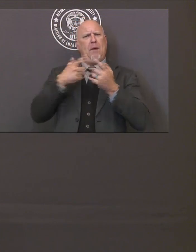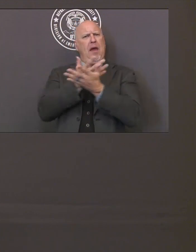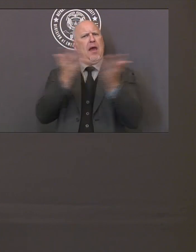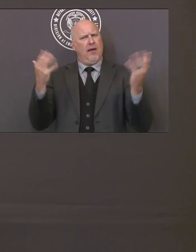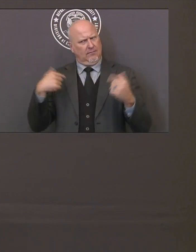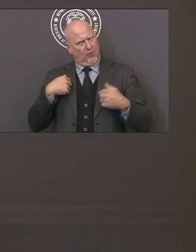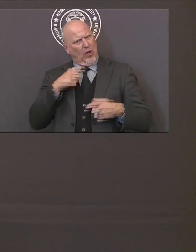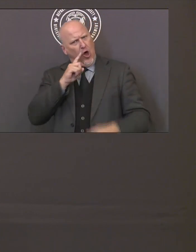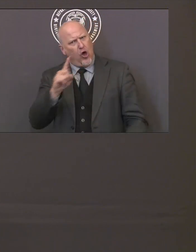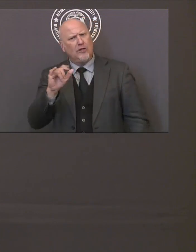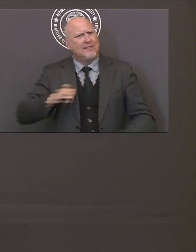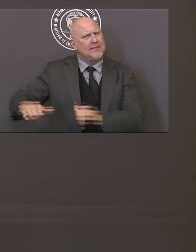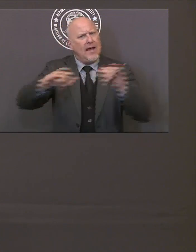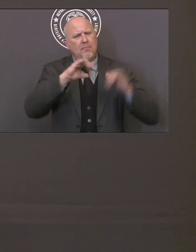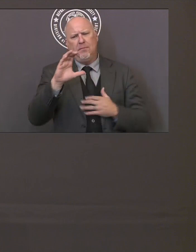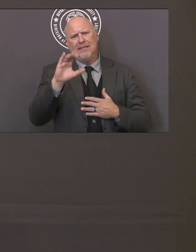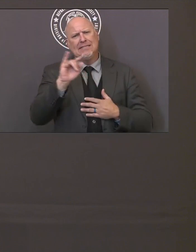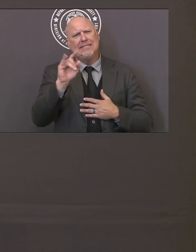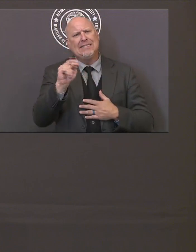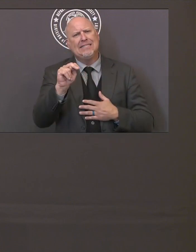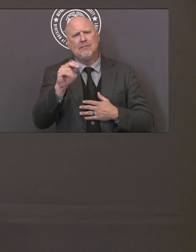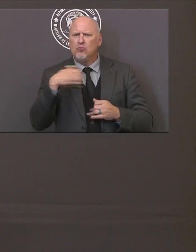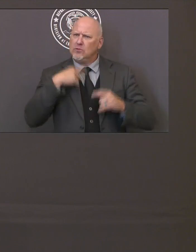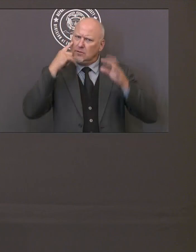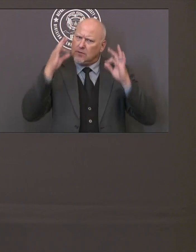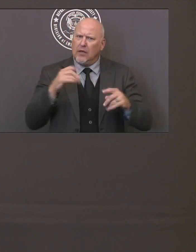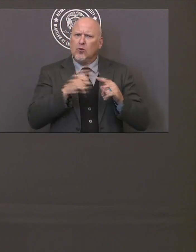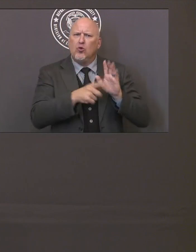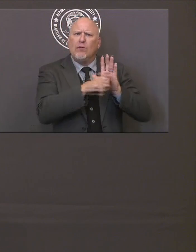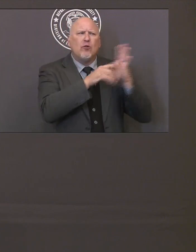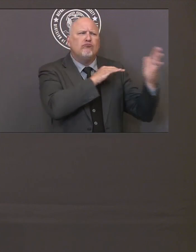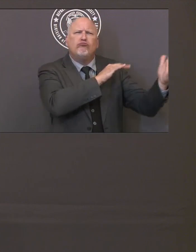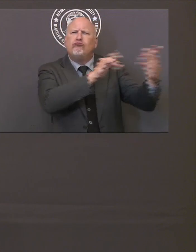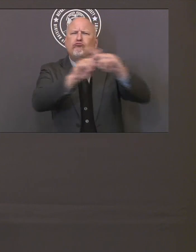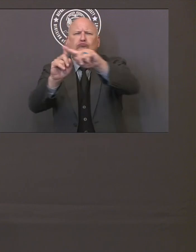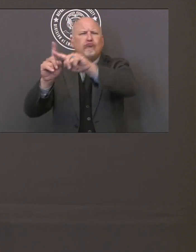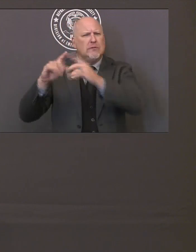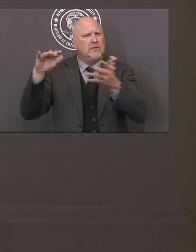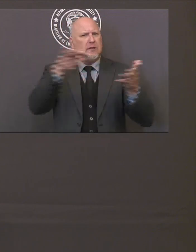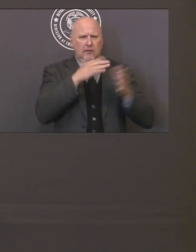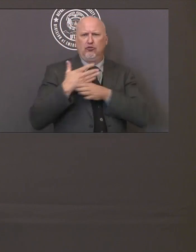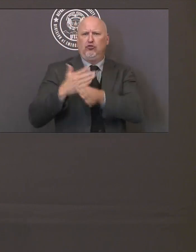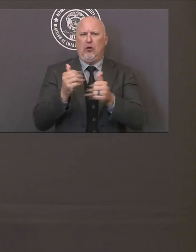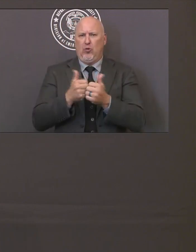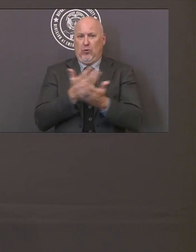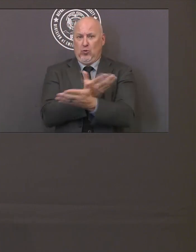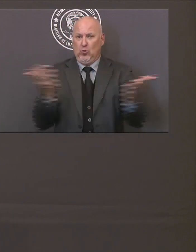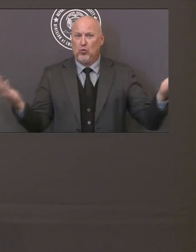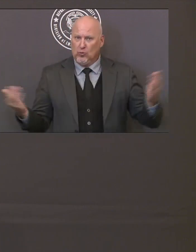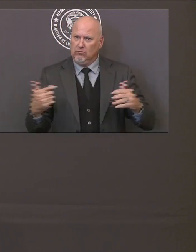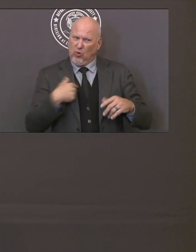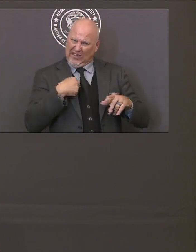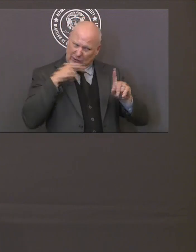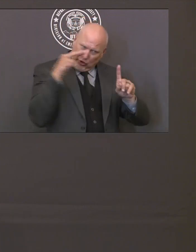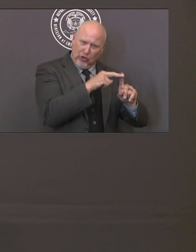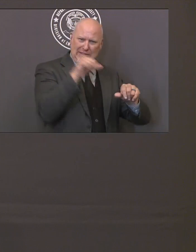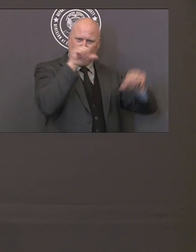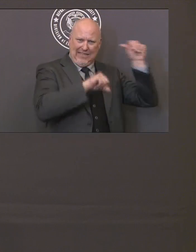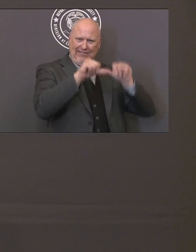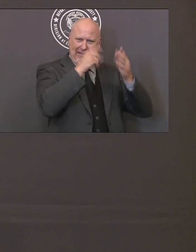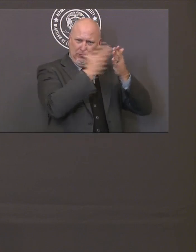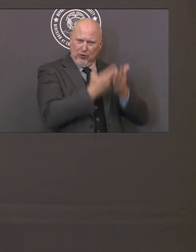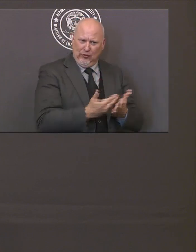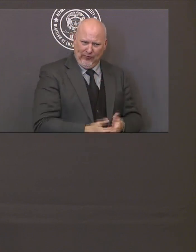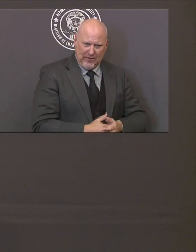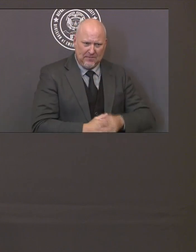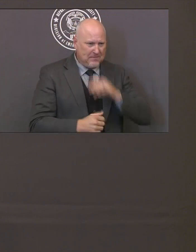confusion and sometimes misinformation that we saw circulating online and among our family and friends. We didn't have an agenda going into